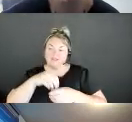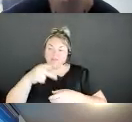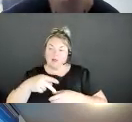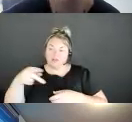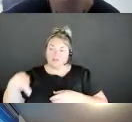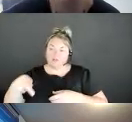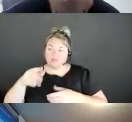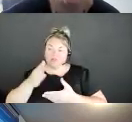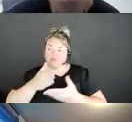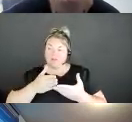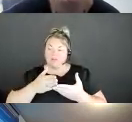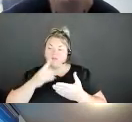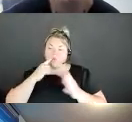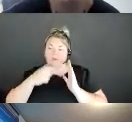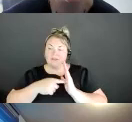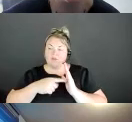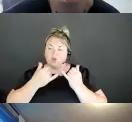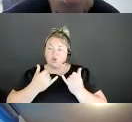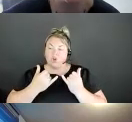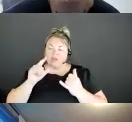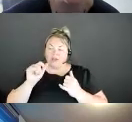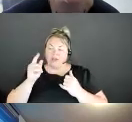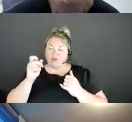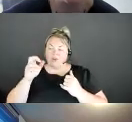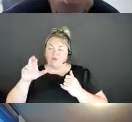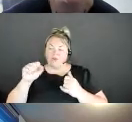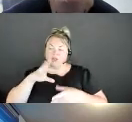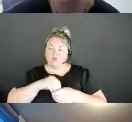For example, currently ladders includes